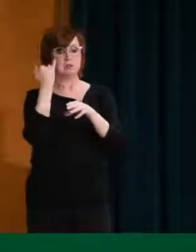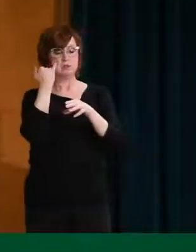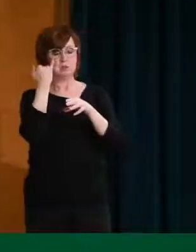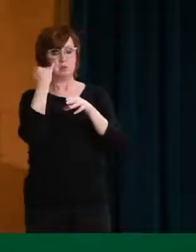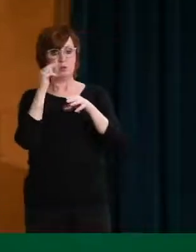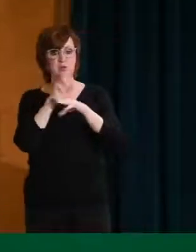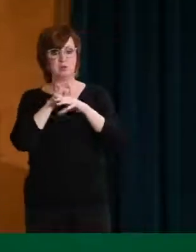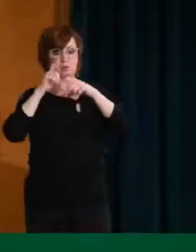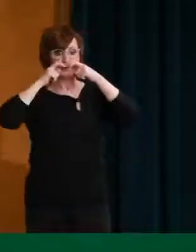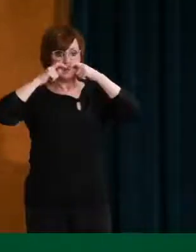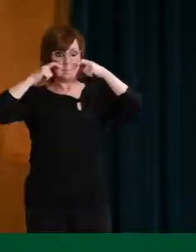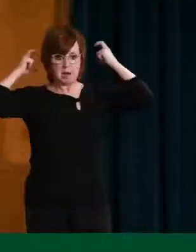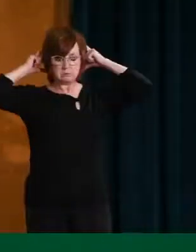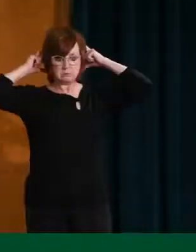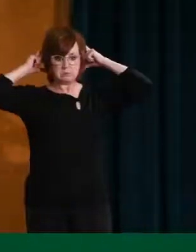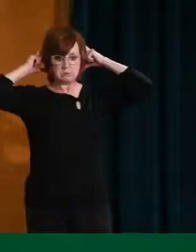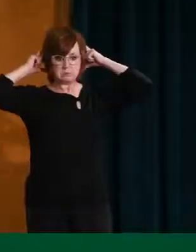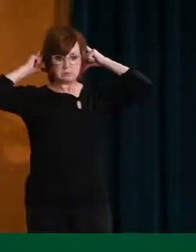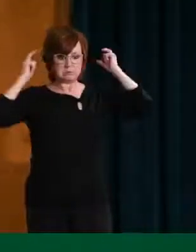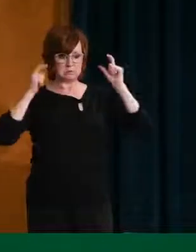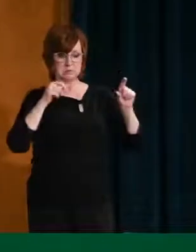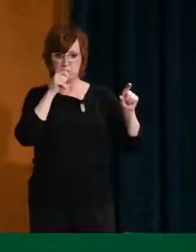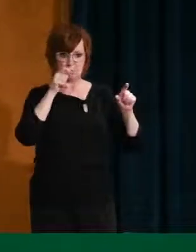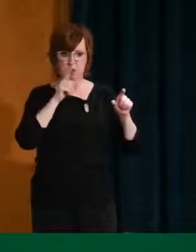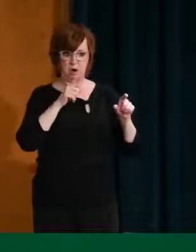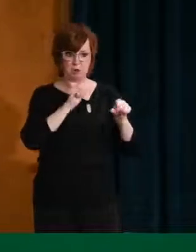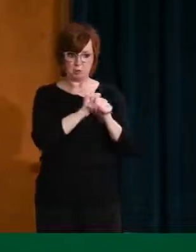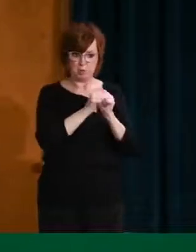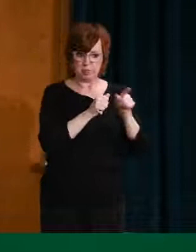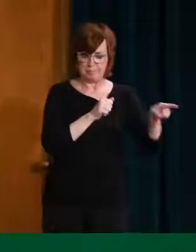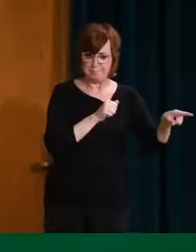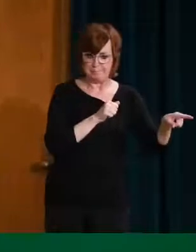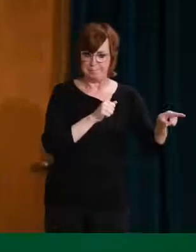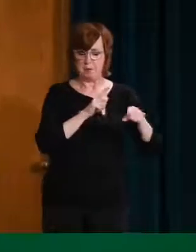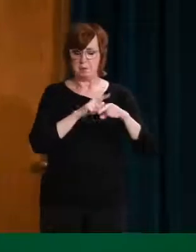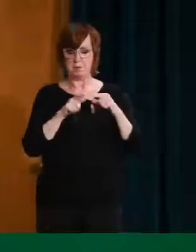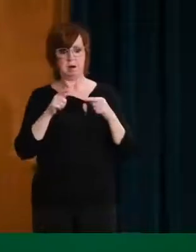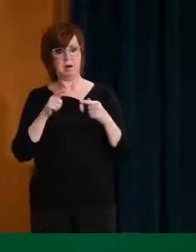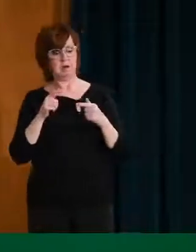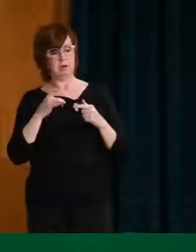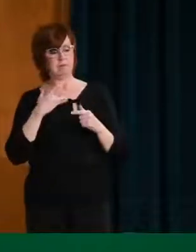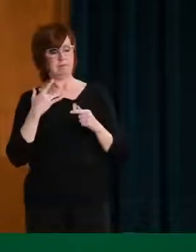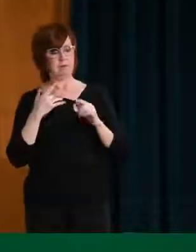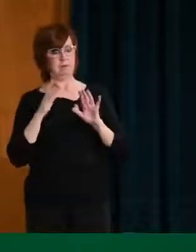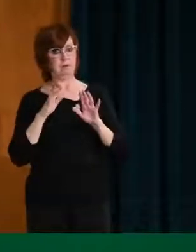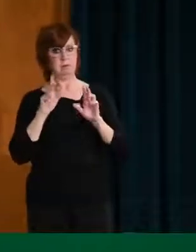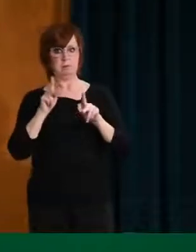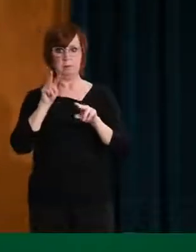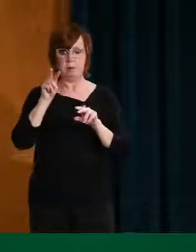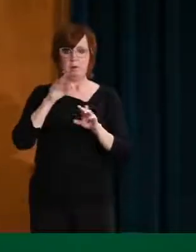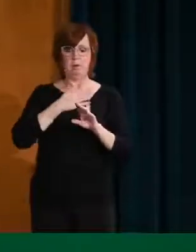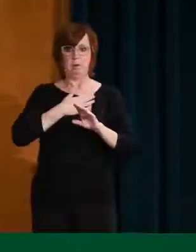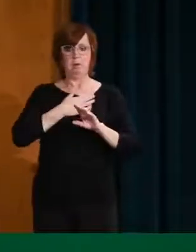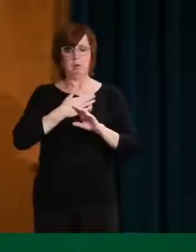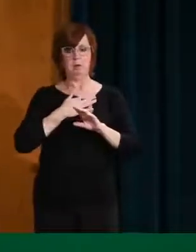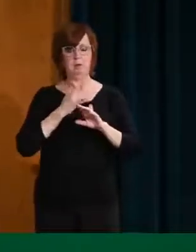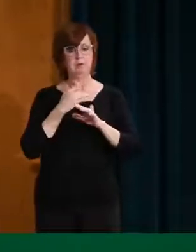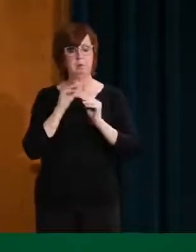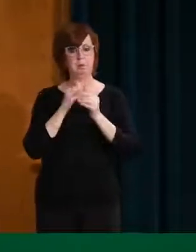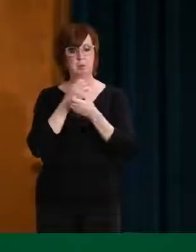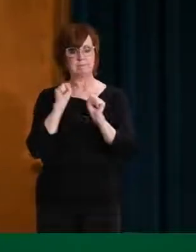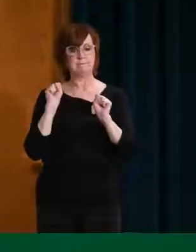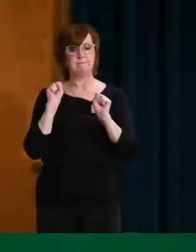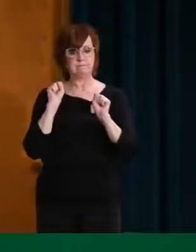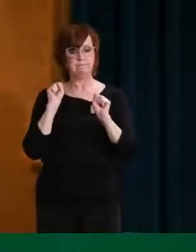workers not infect patients. So it's actually a very different way of looking at these. So like I said, we have a committee that's looking at this and